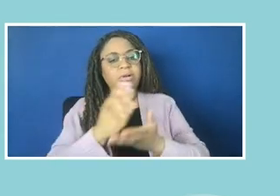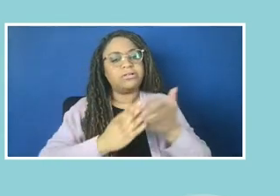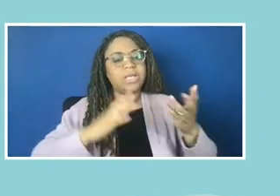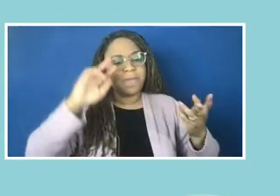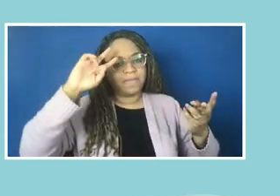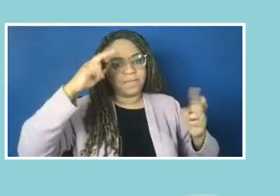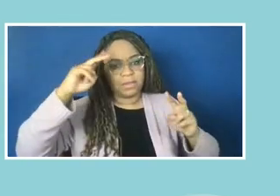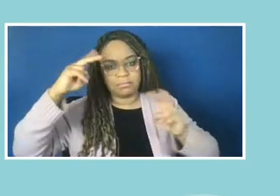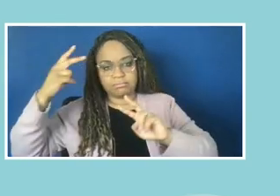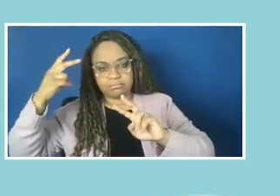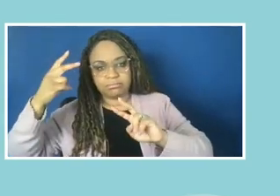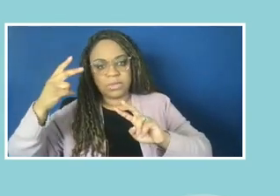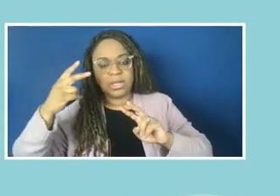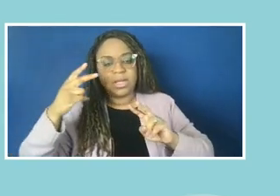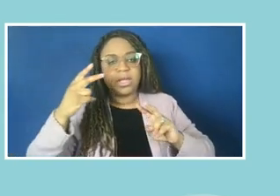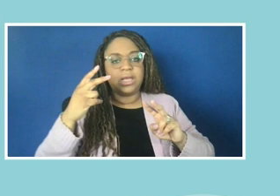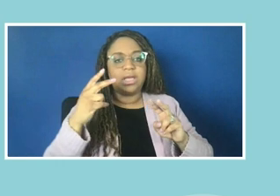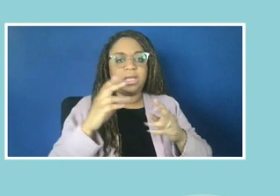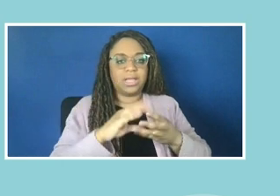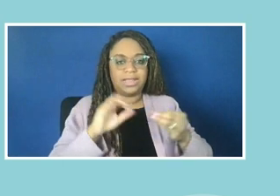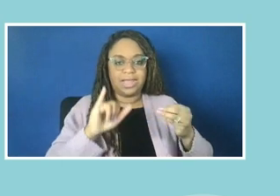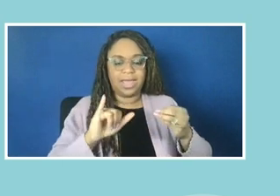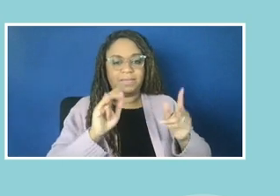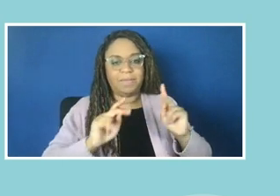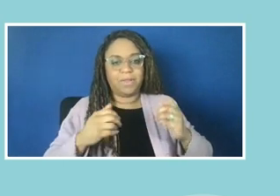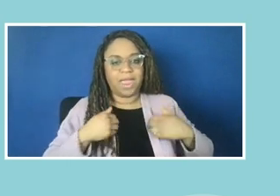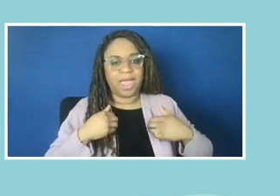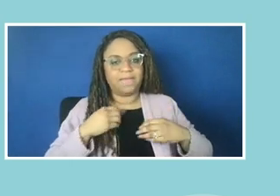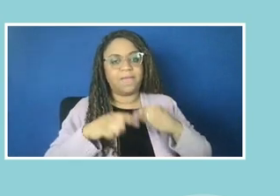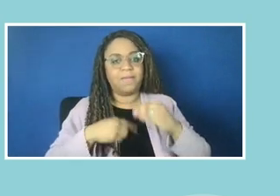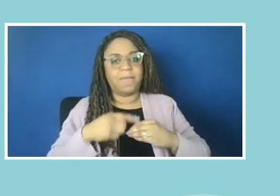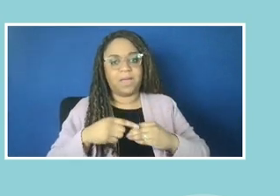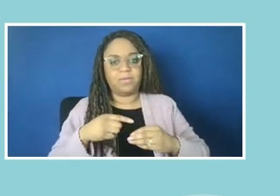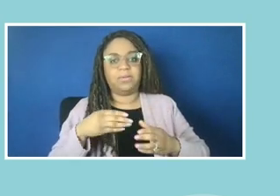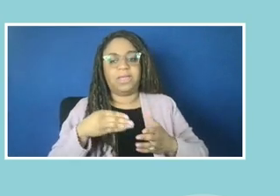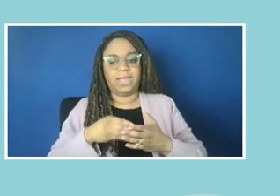work? That they are not Antifa themselves.